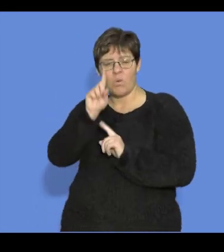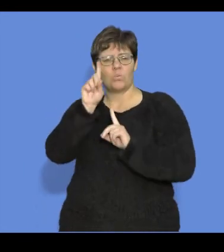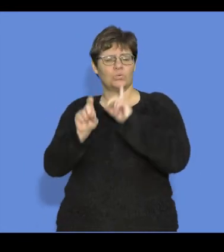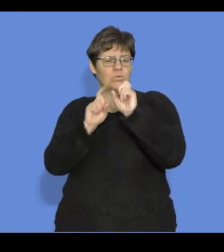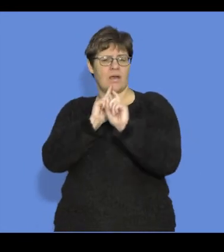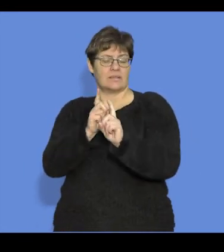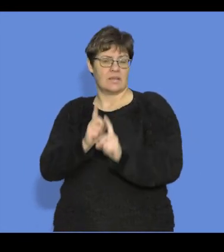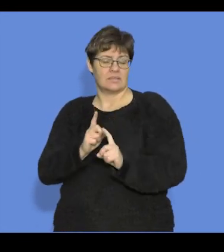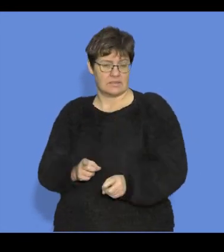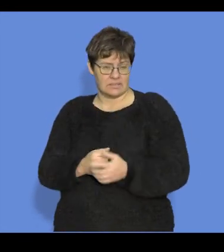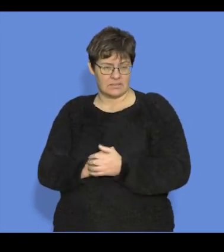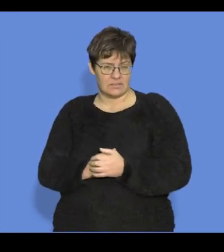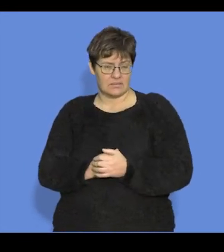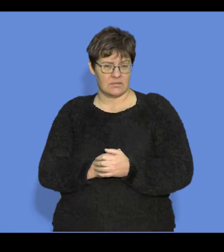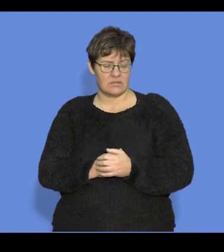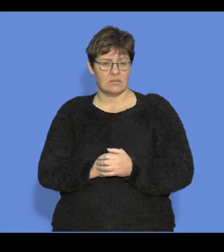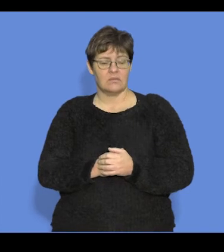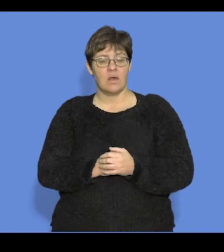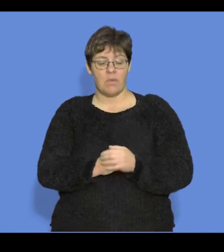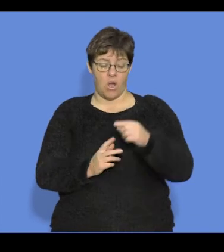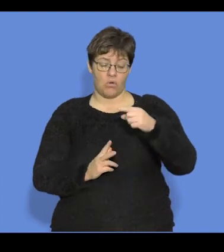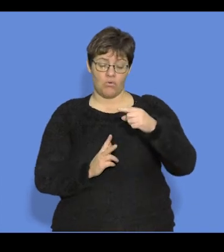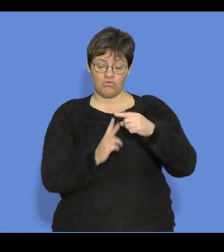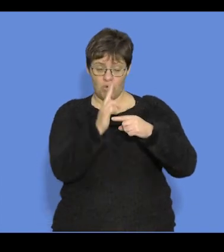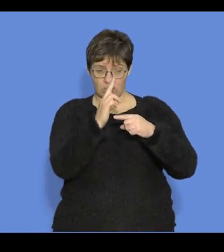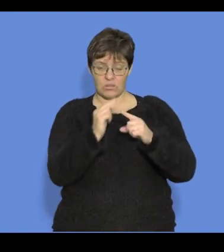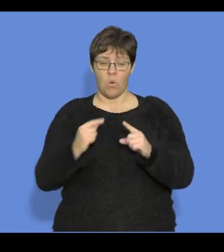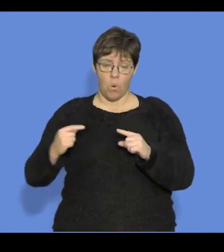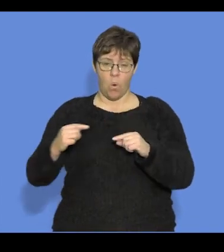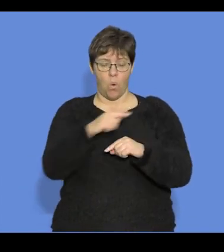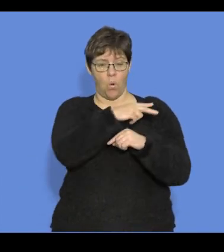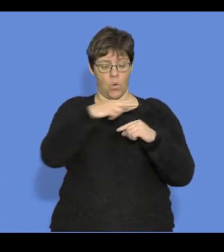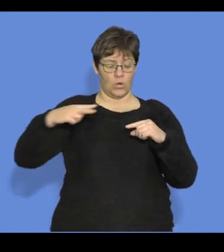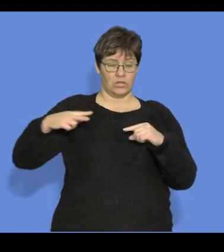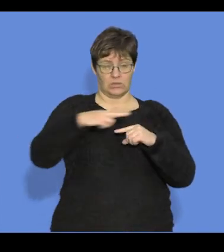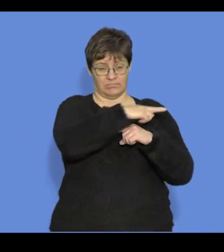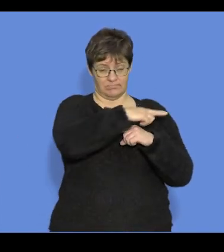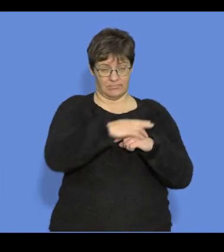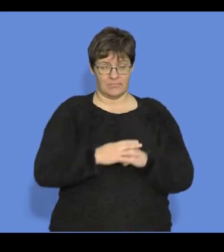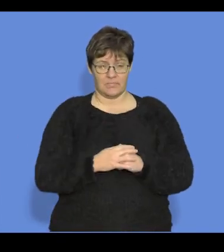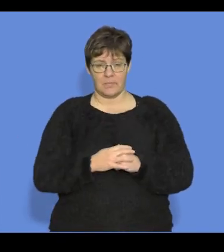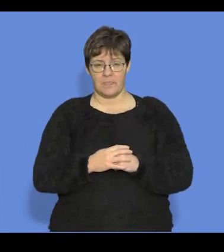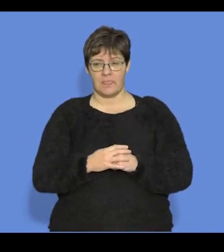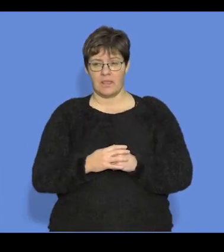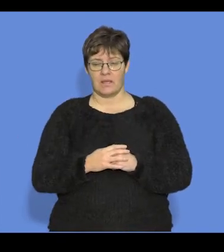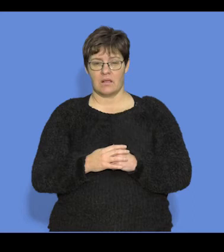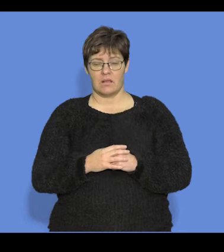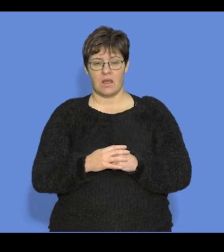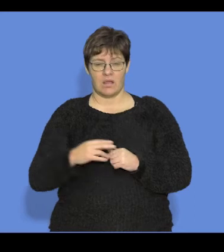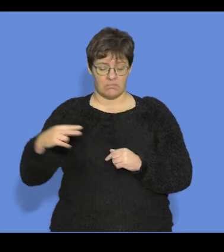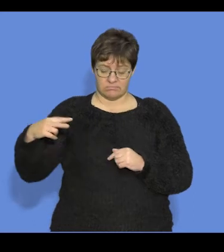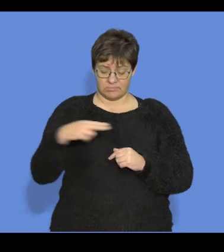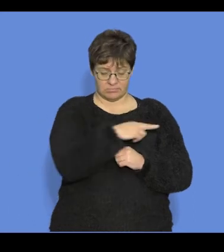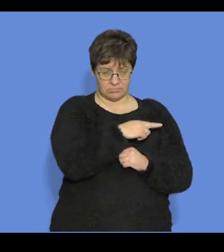Is this a cross or a longitudinal section? And you should know cross-section is cut across like